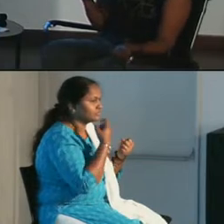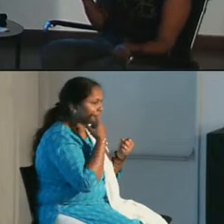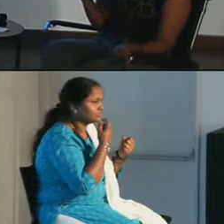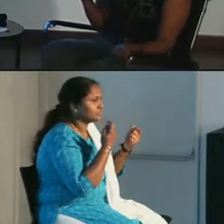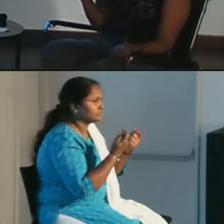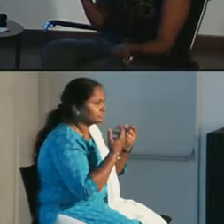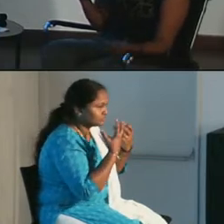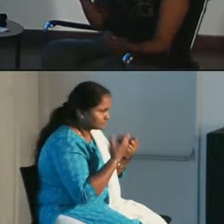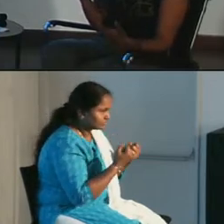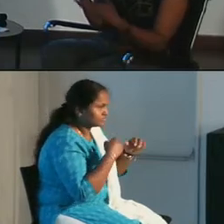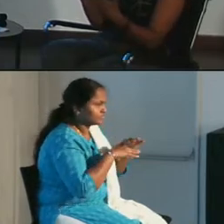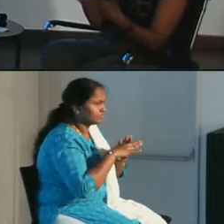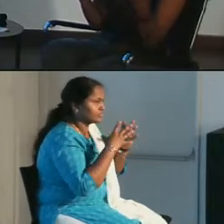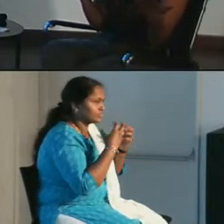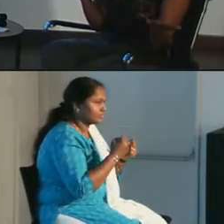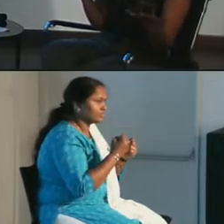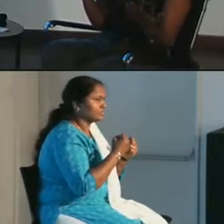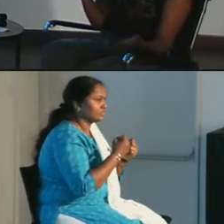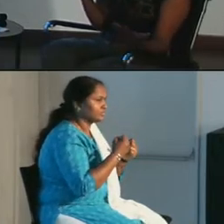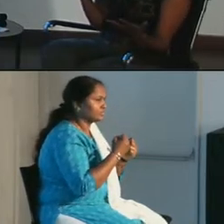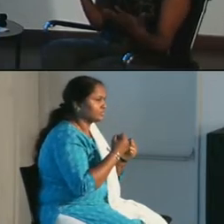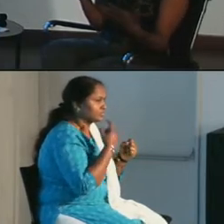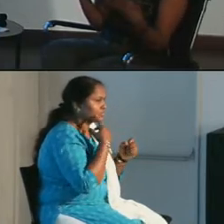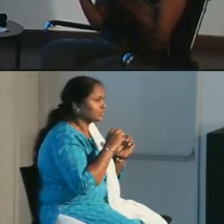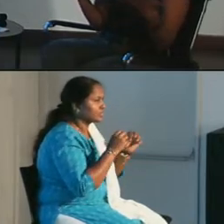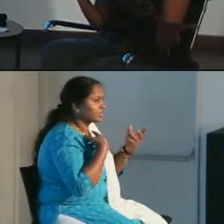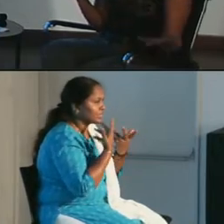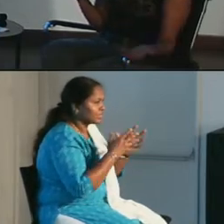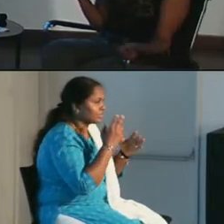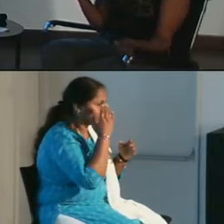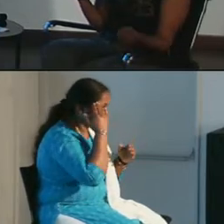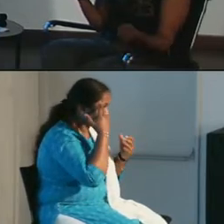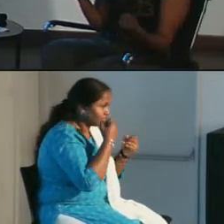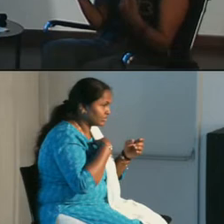festival. And I was bold enough to think that I can,